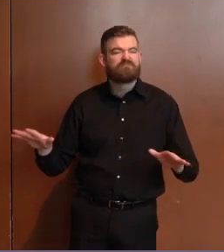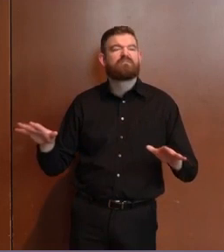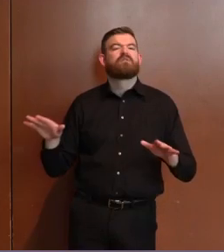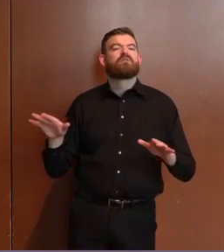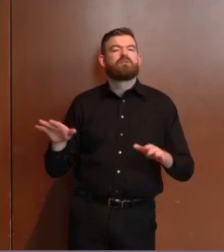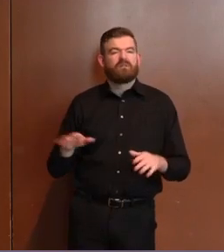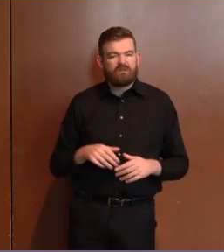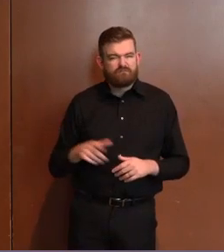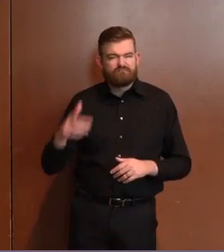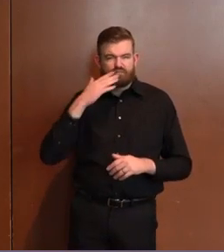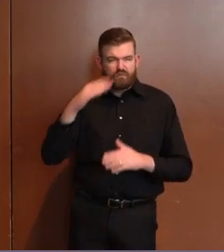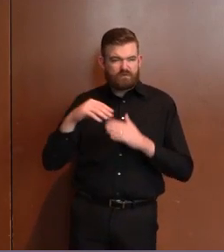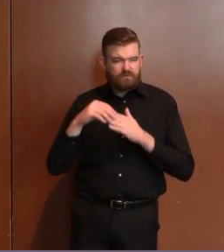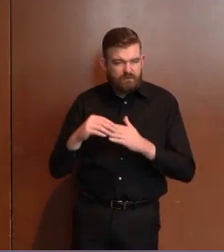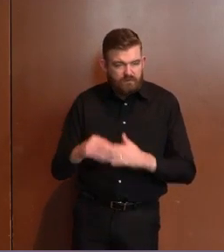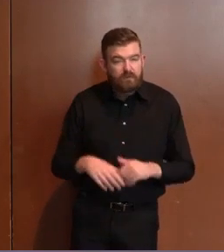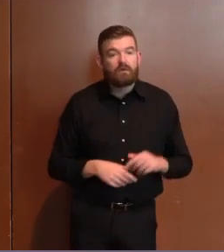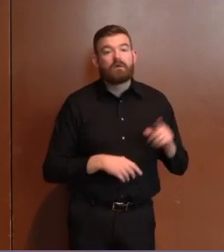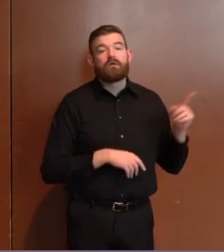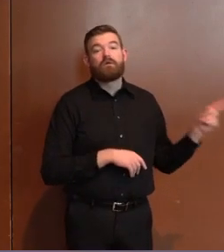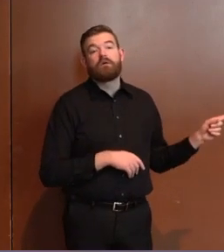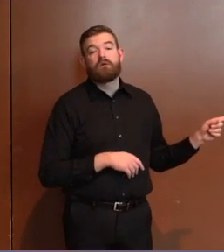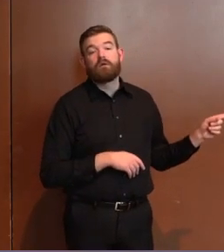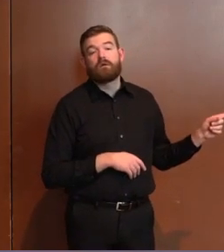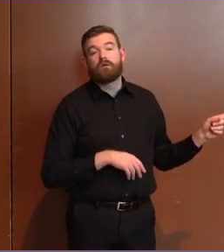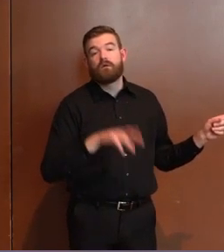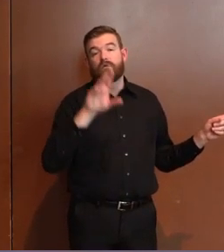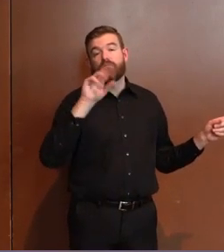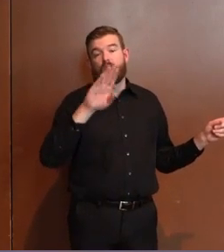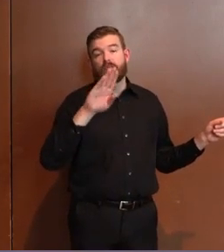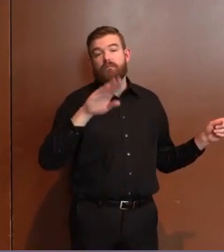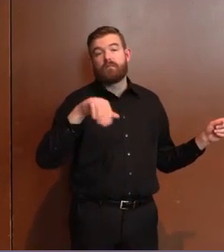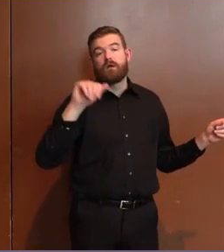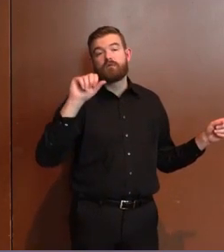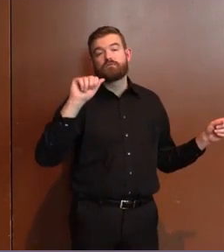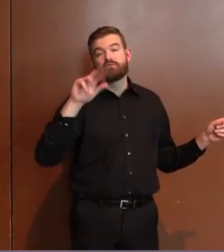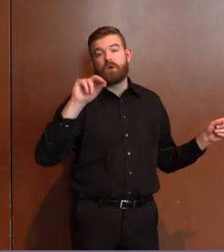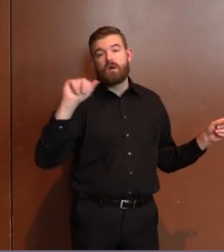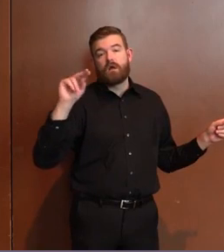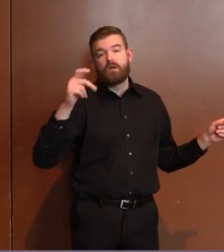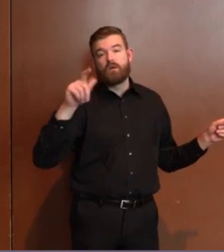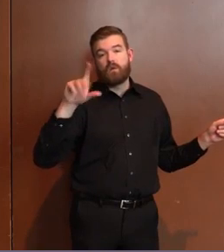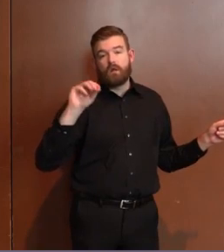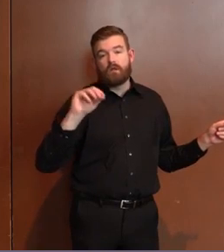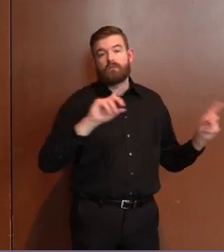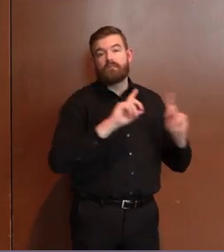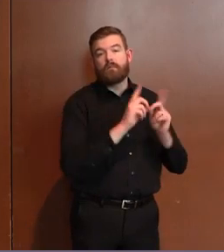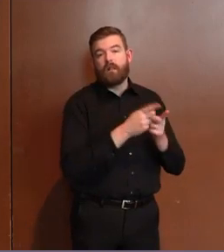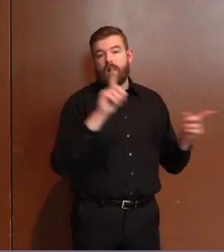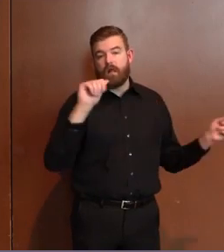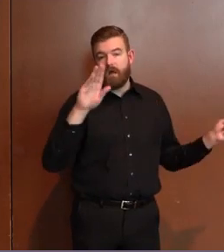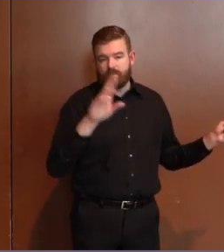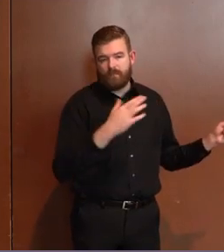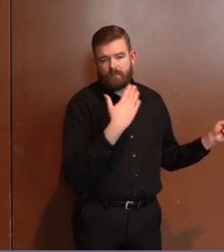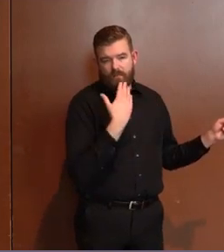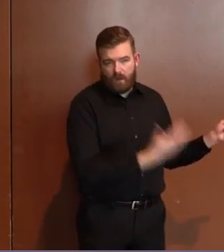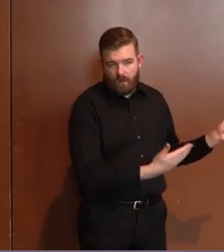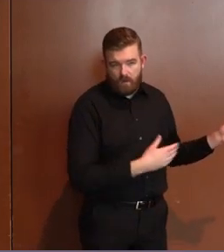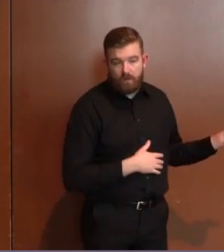leadership. Rob Sarah Angelo, the Commissioner of the Department of Labor and Workforce Development to my left. Thank you, Rob, in this hour of need.